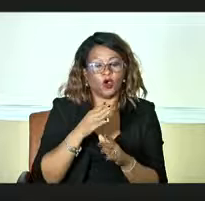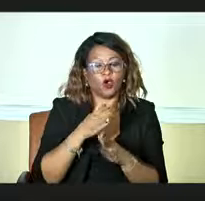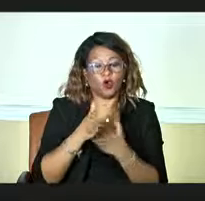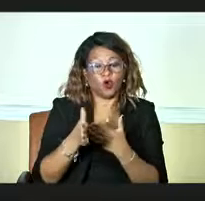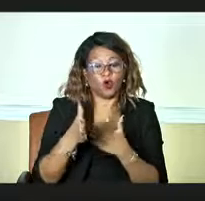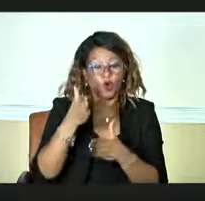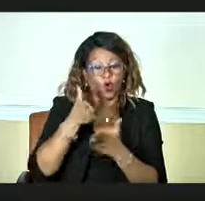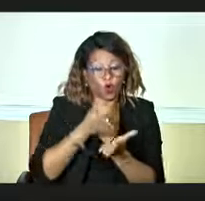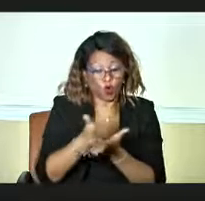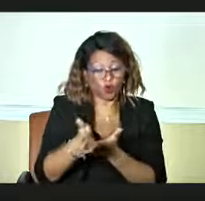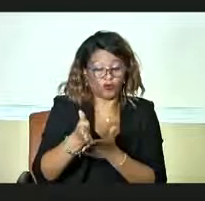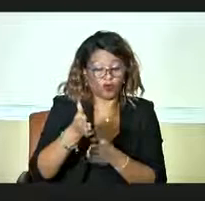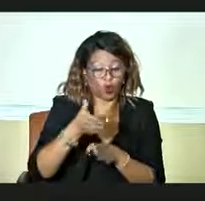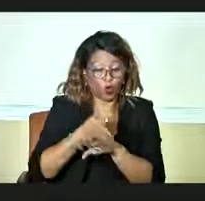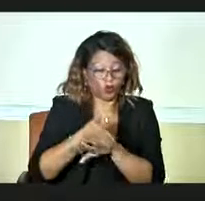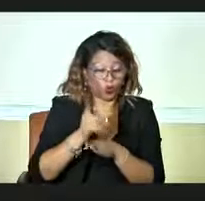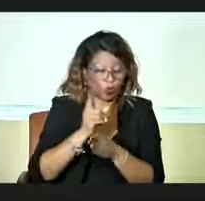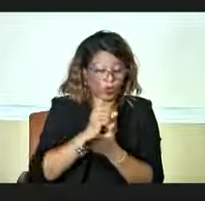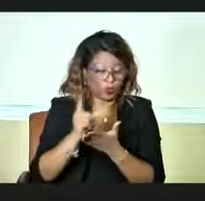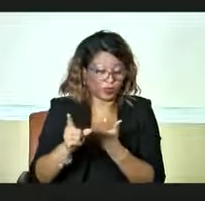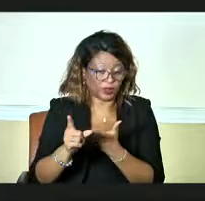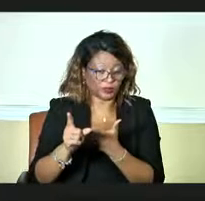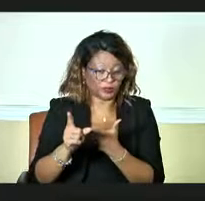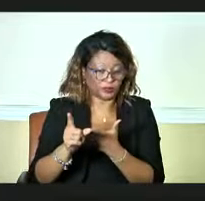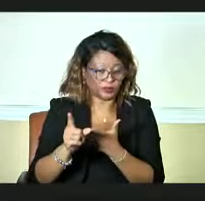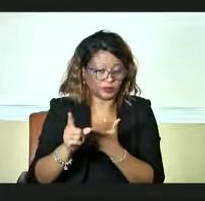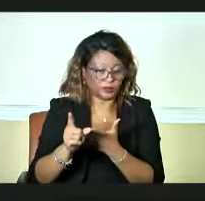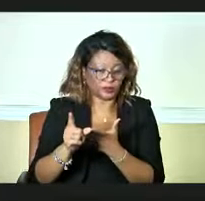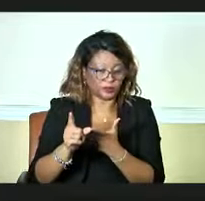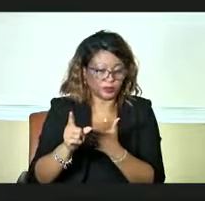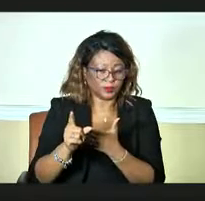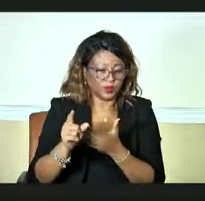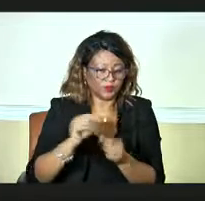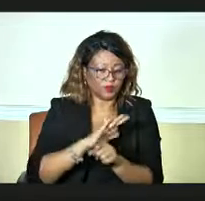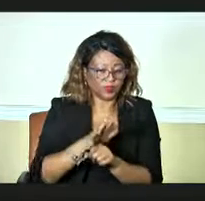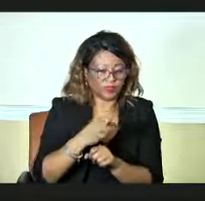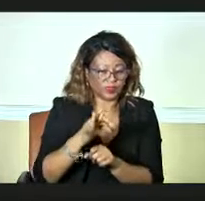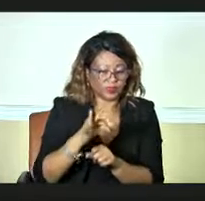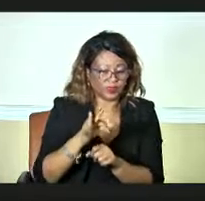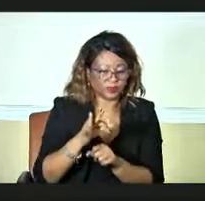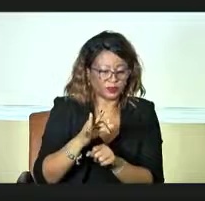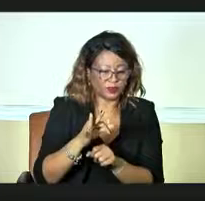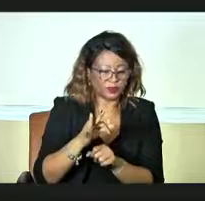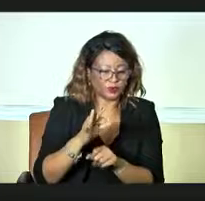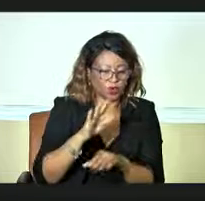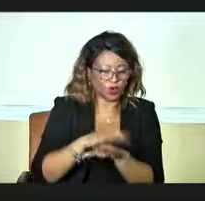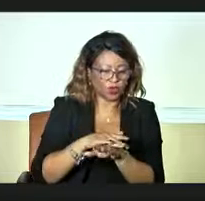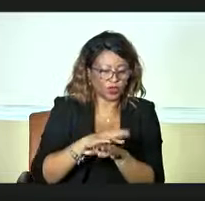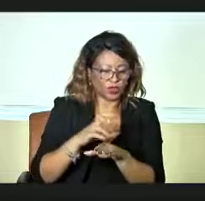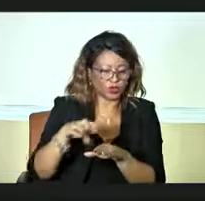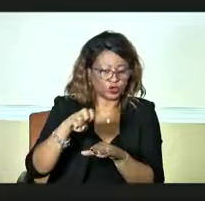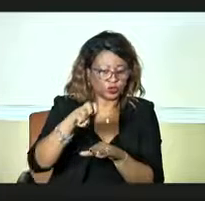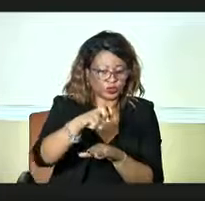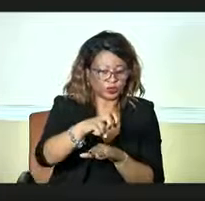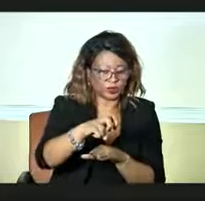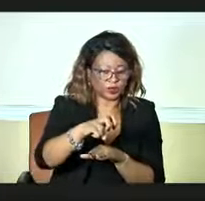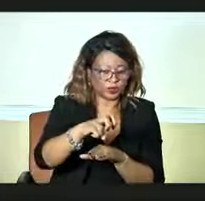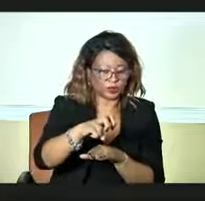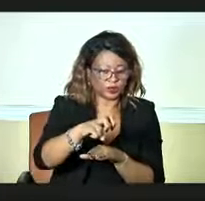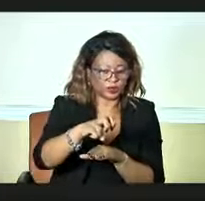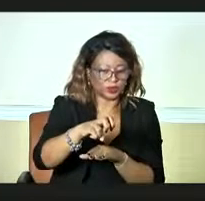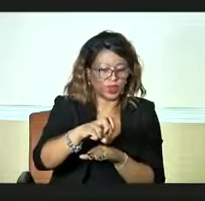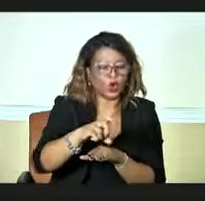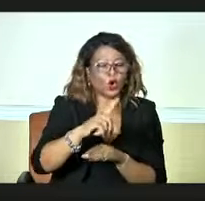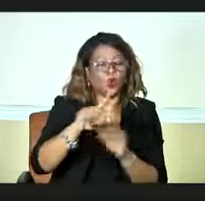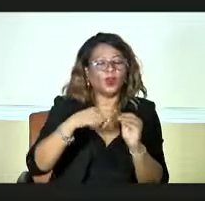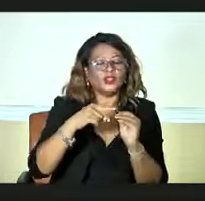our borders have reopened. In light of the impact that COVID-19 has had on our tourist industry, sir, where can